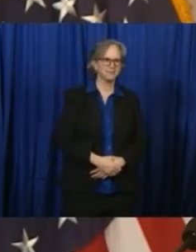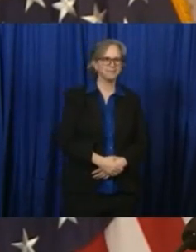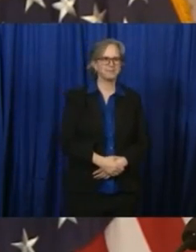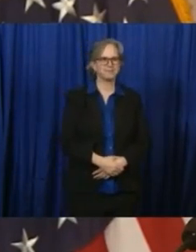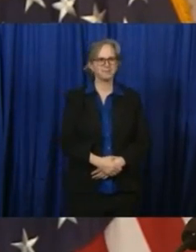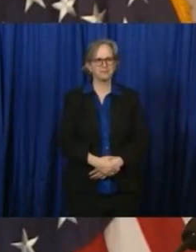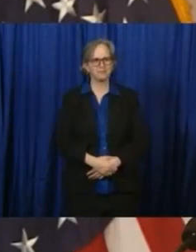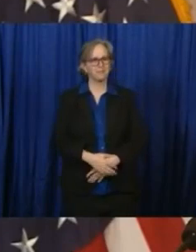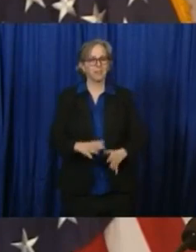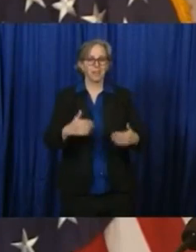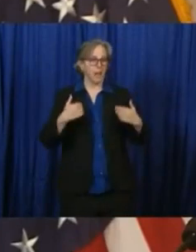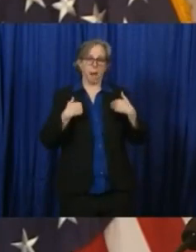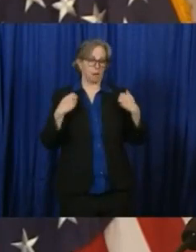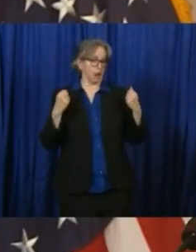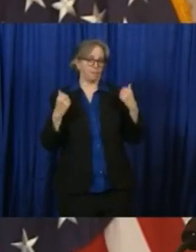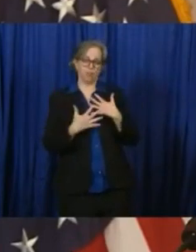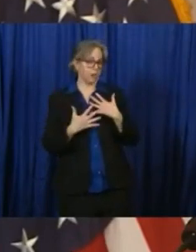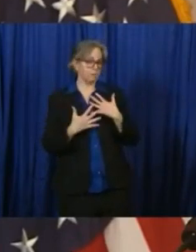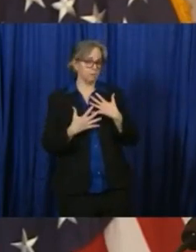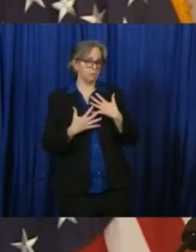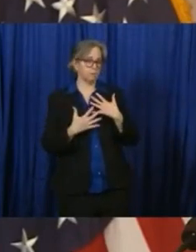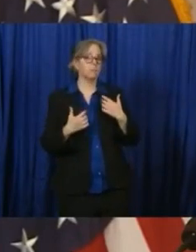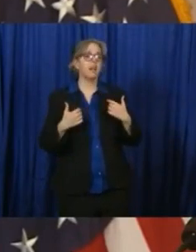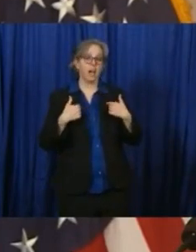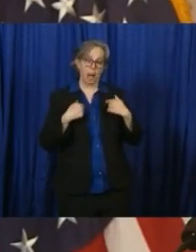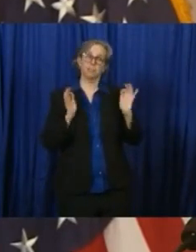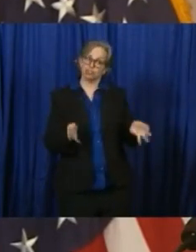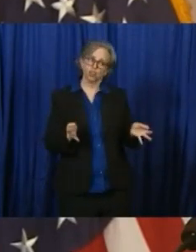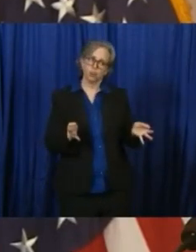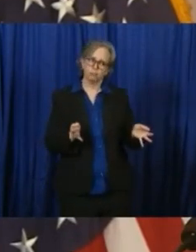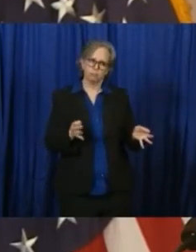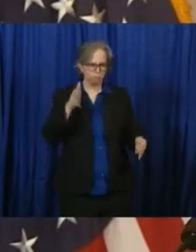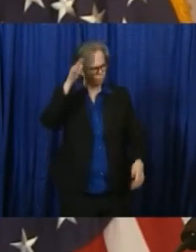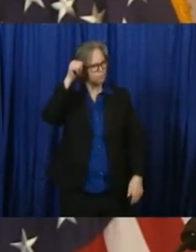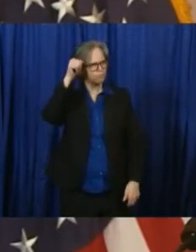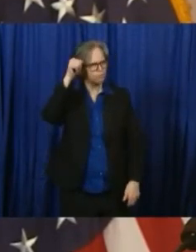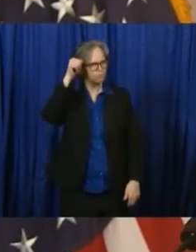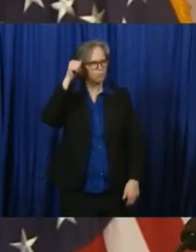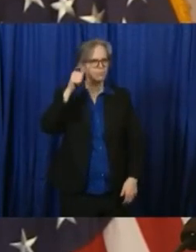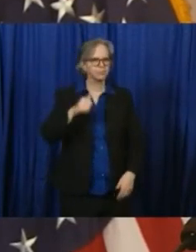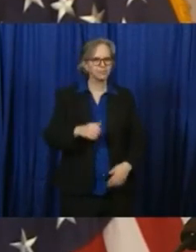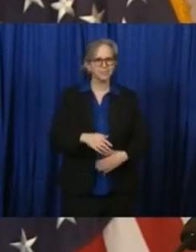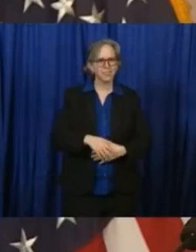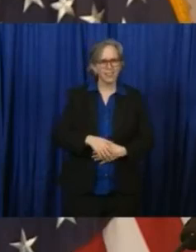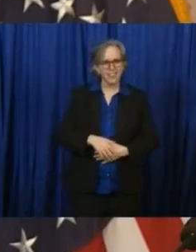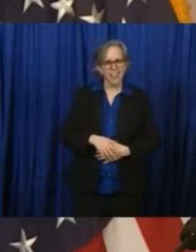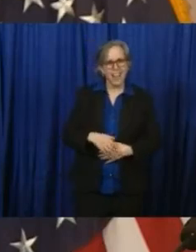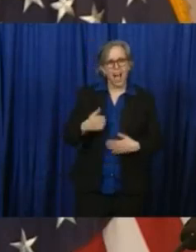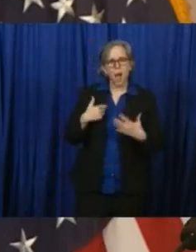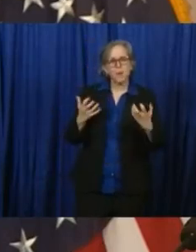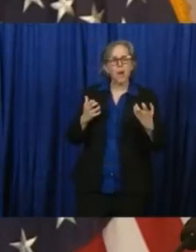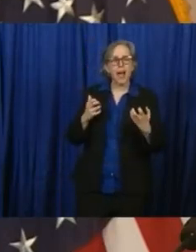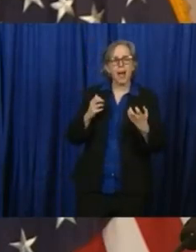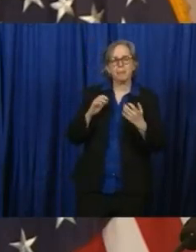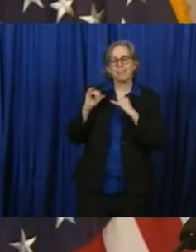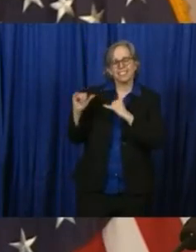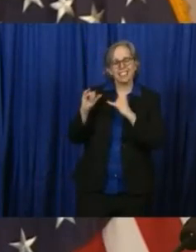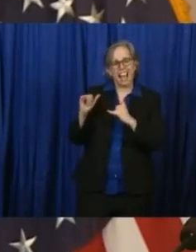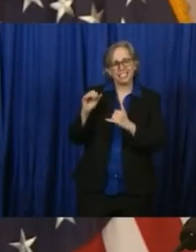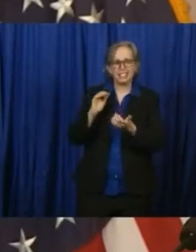I am not afraid. I am determined. I want to be like you, Dr. Amy.